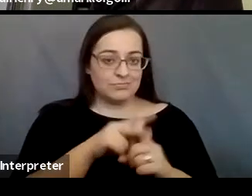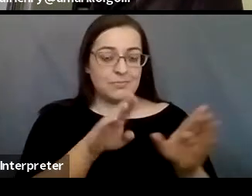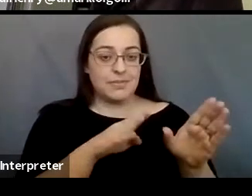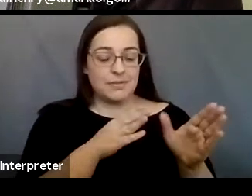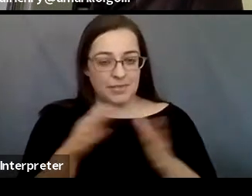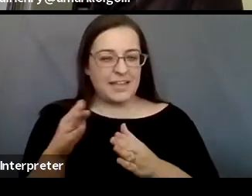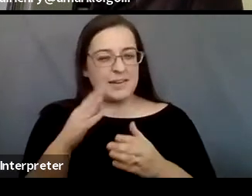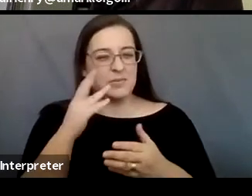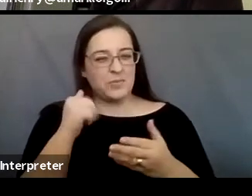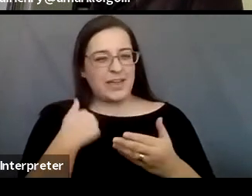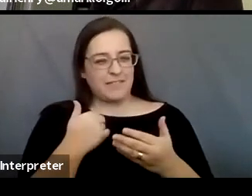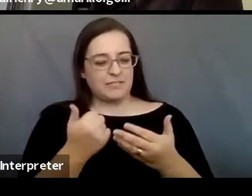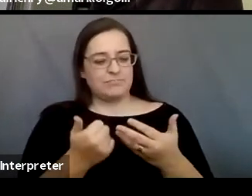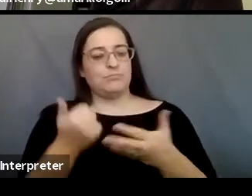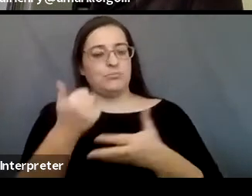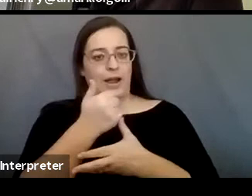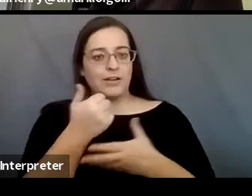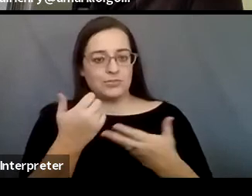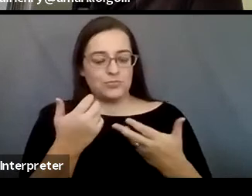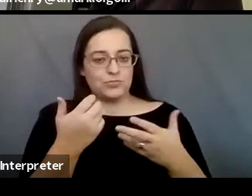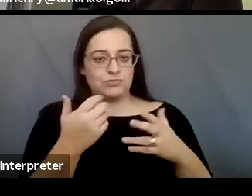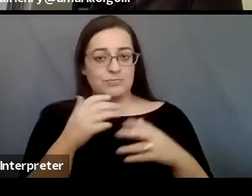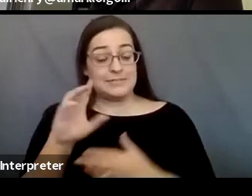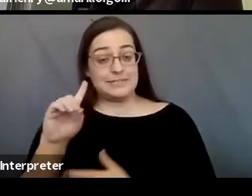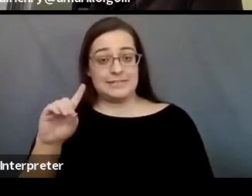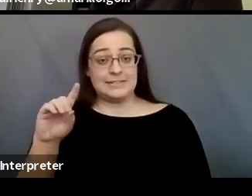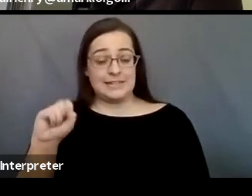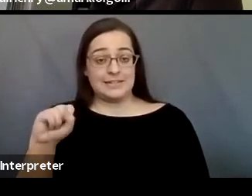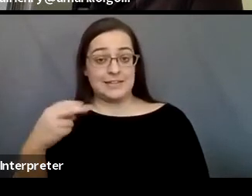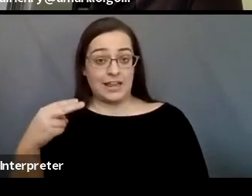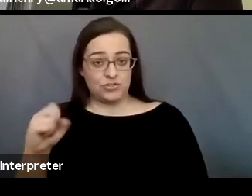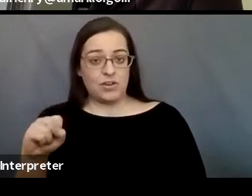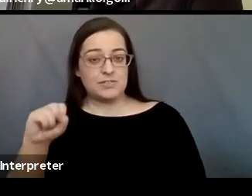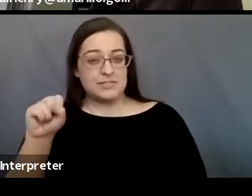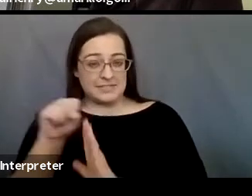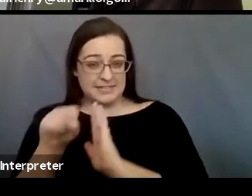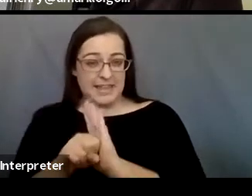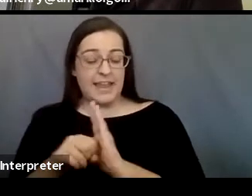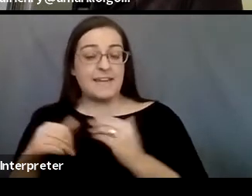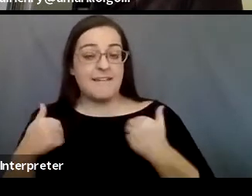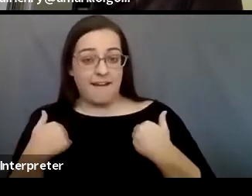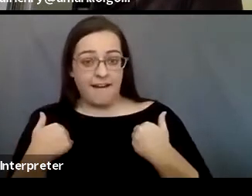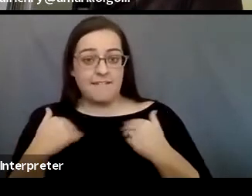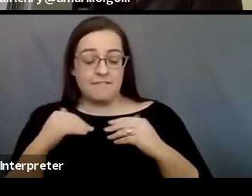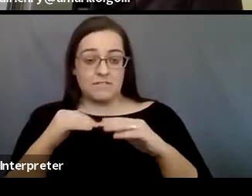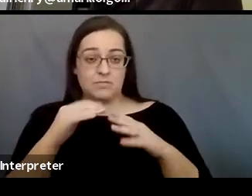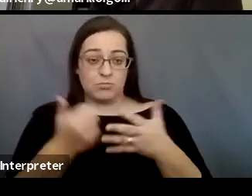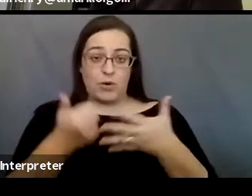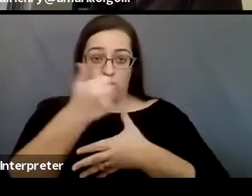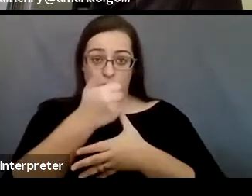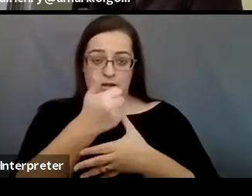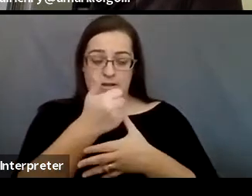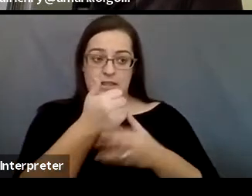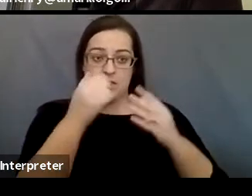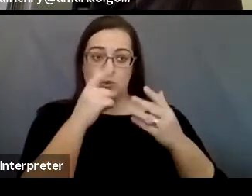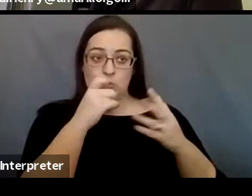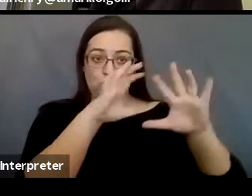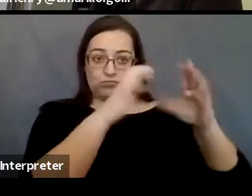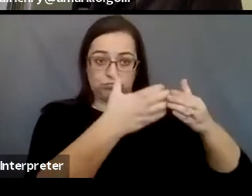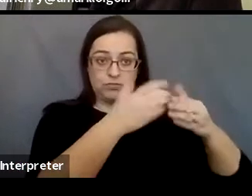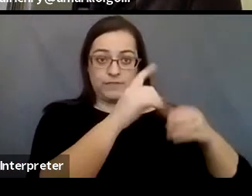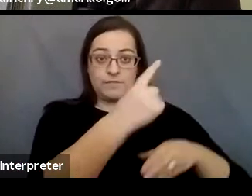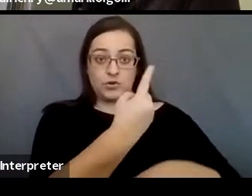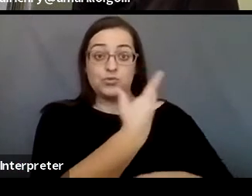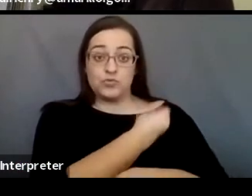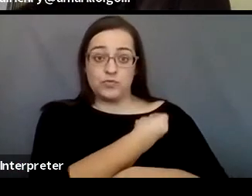prioritization that's very clearly published by DSHS that also follows CDC guidelines with regard to which persons are prioritized to